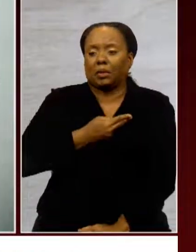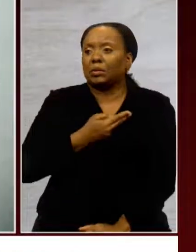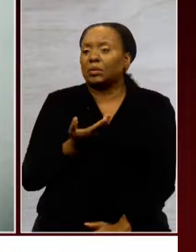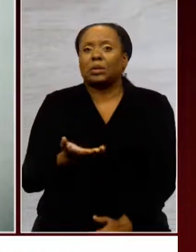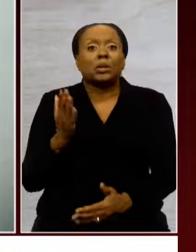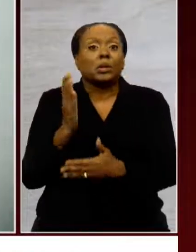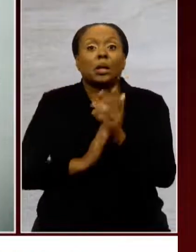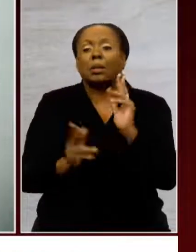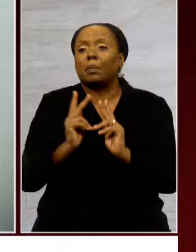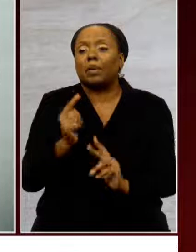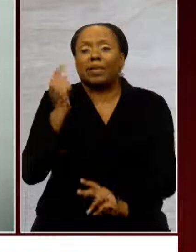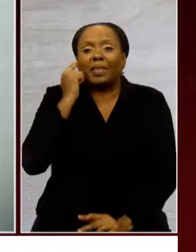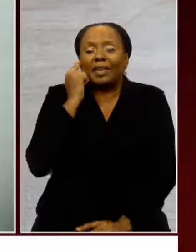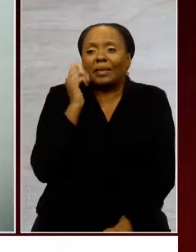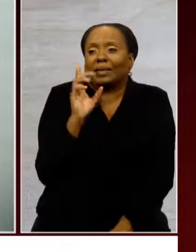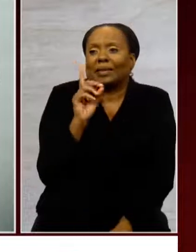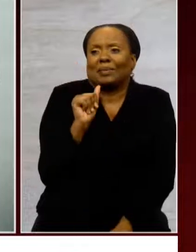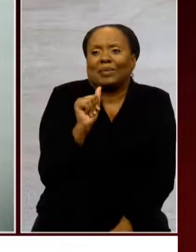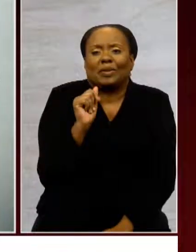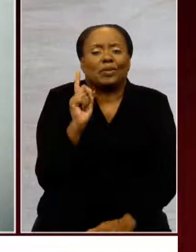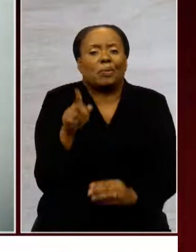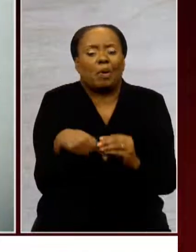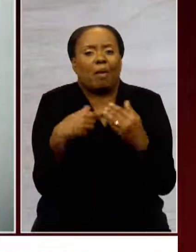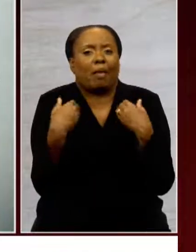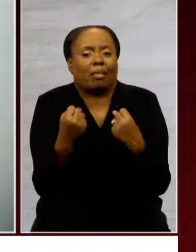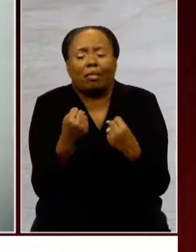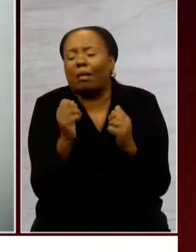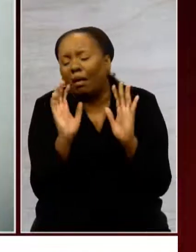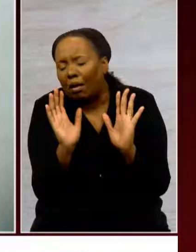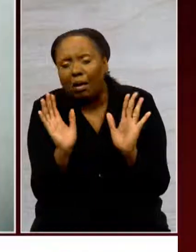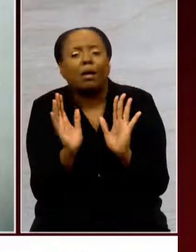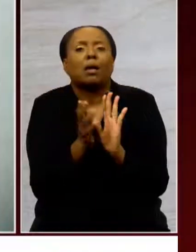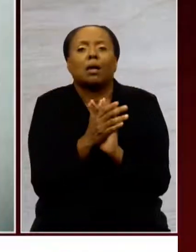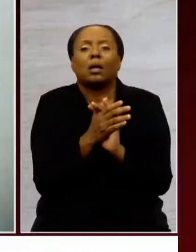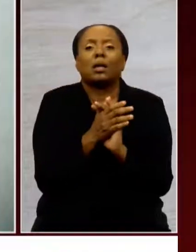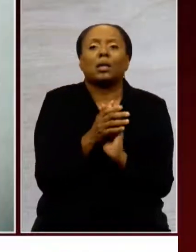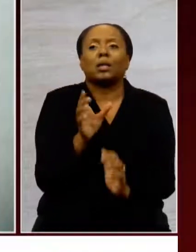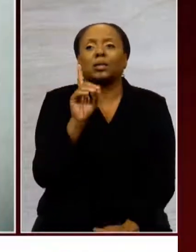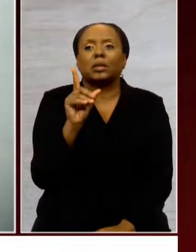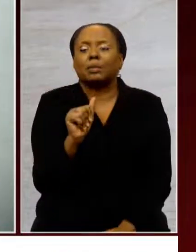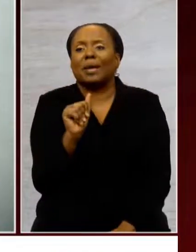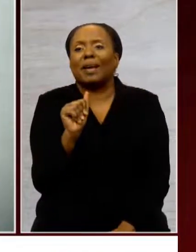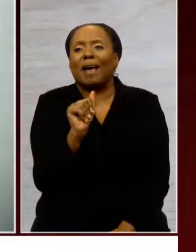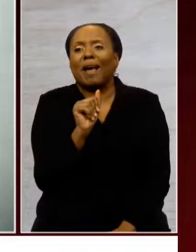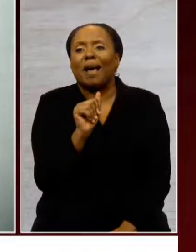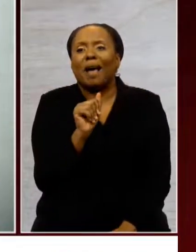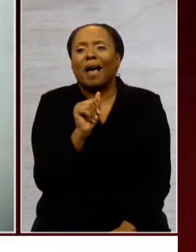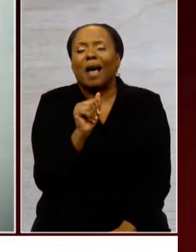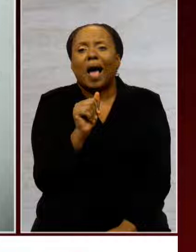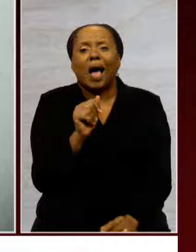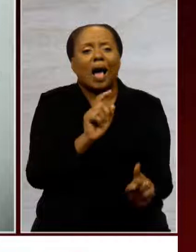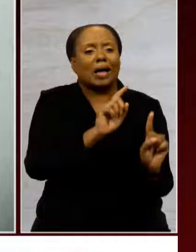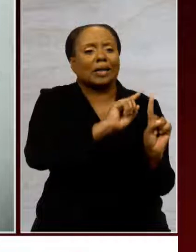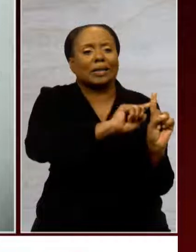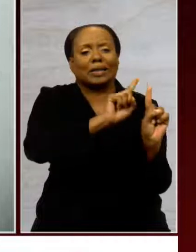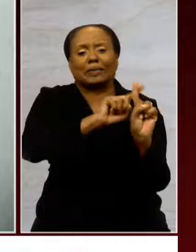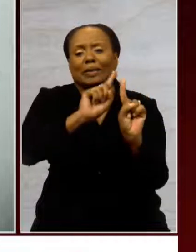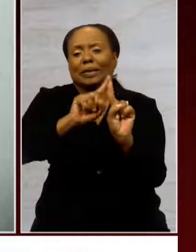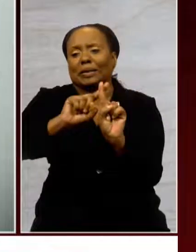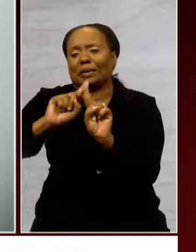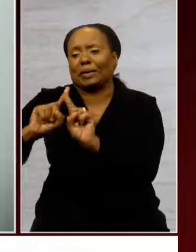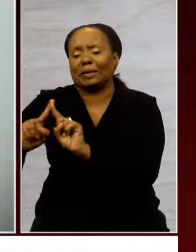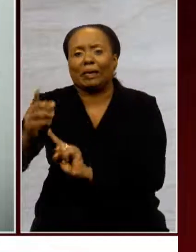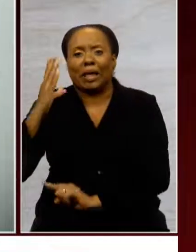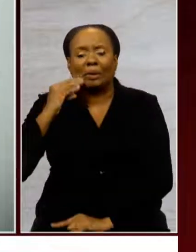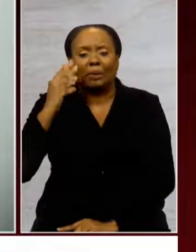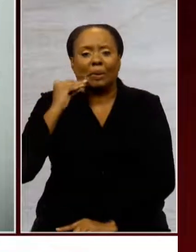that disability is merely a health construct, but it's not. Disability crosses the gamut of all life